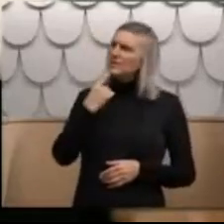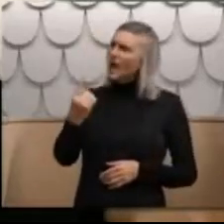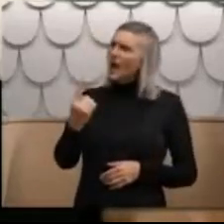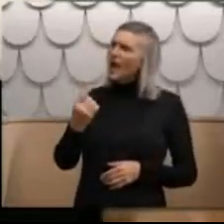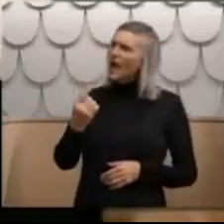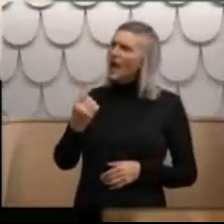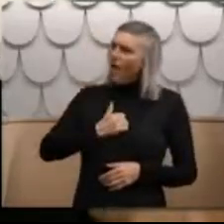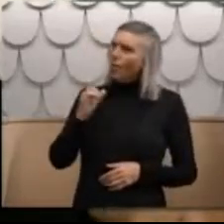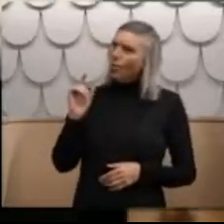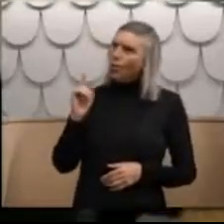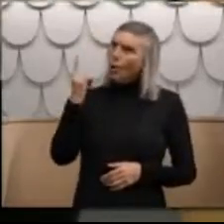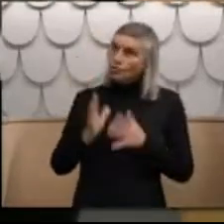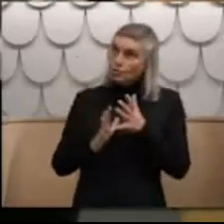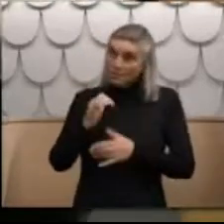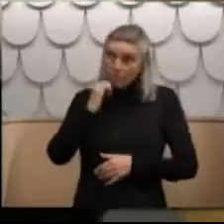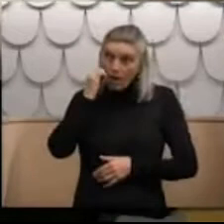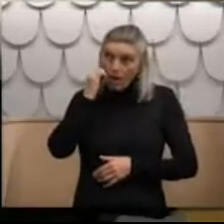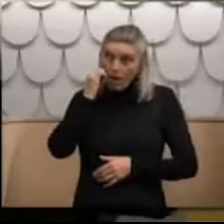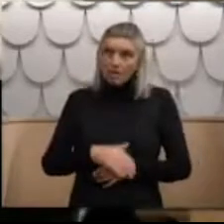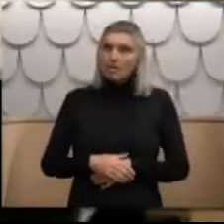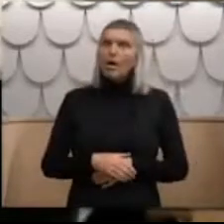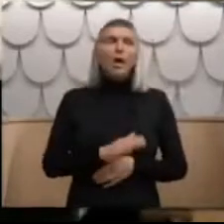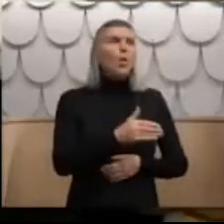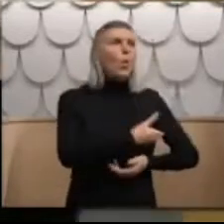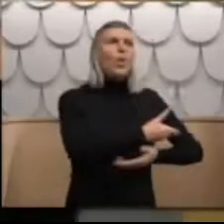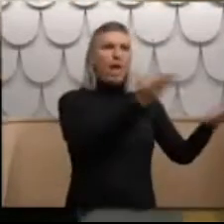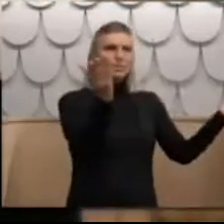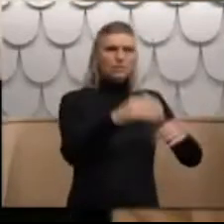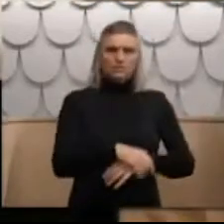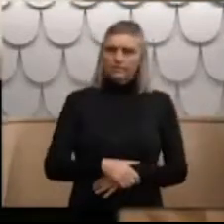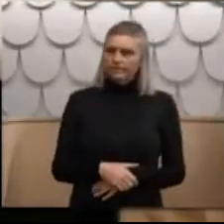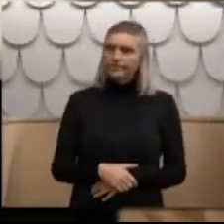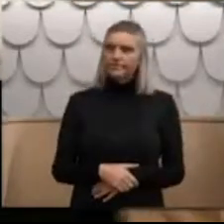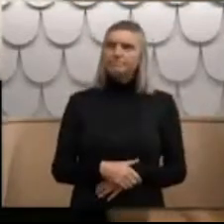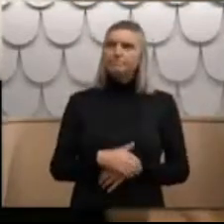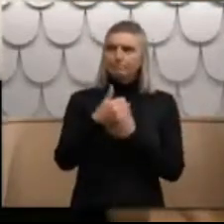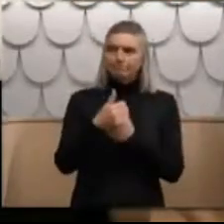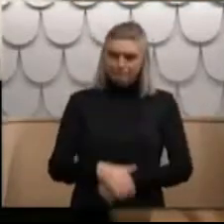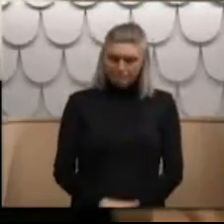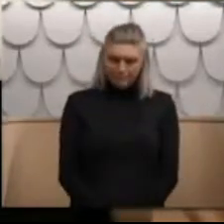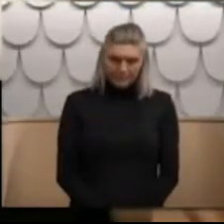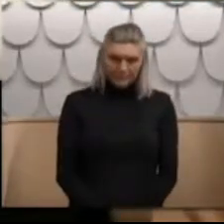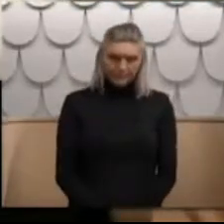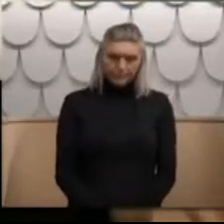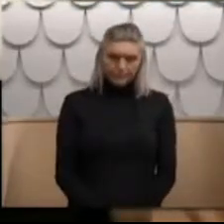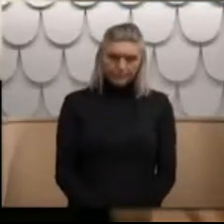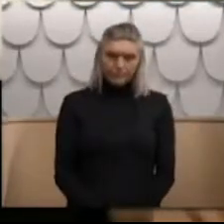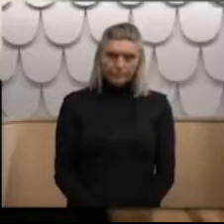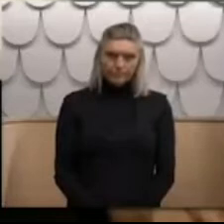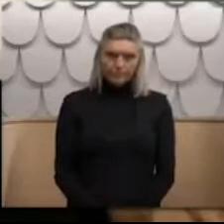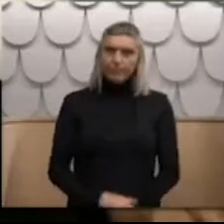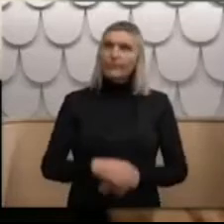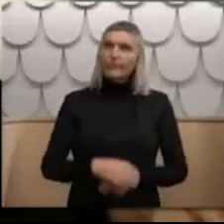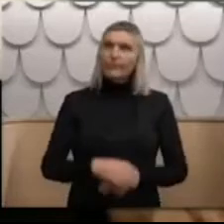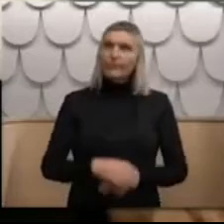mean Māori? All of ours. All of ours, mm. Kia ora. From this land. Mm. Mm. And the other